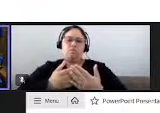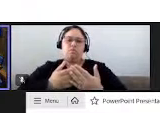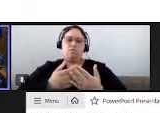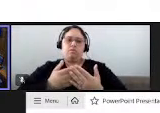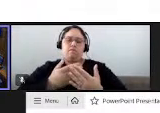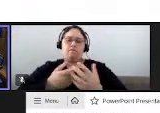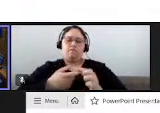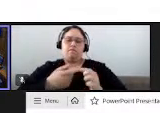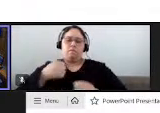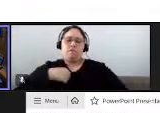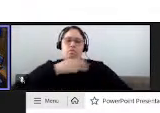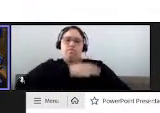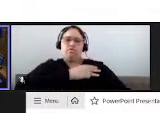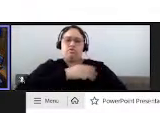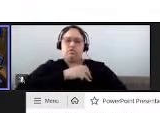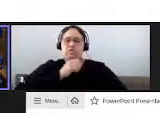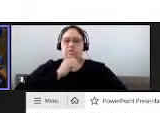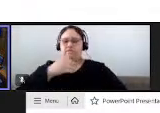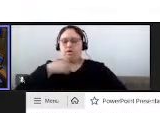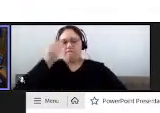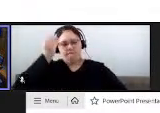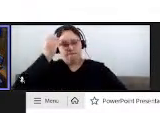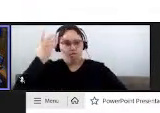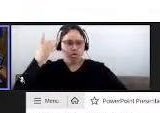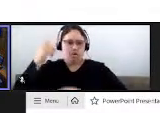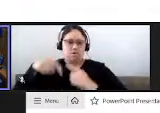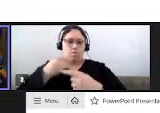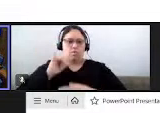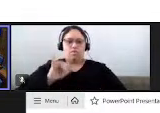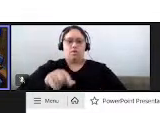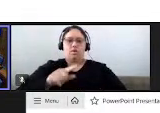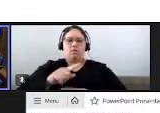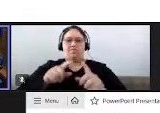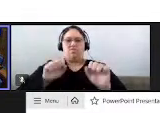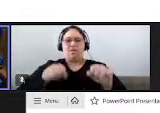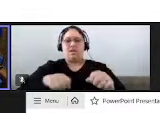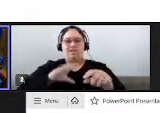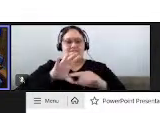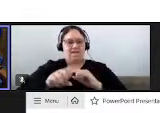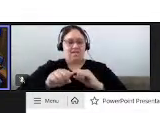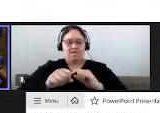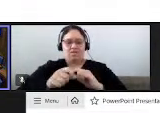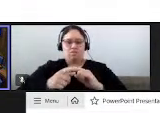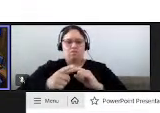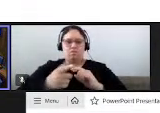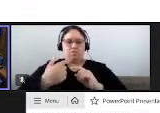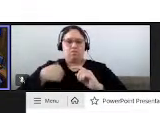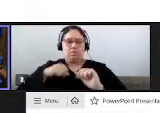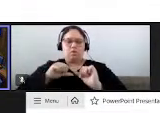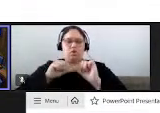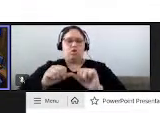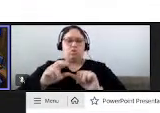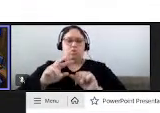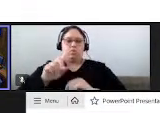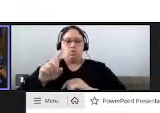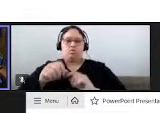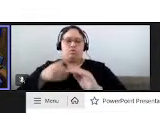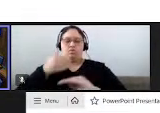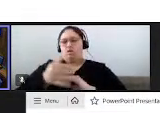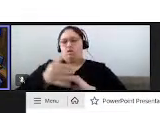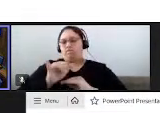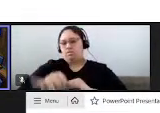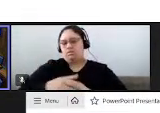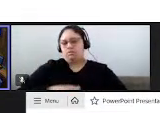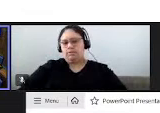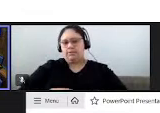from our officials if I did forget about that. But if we I can find out, and then I'll continue with my question after that